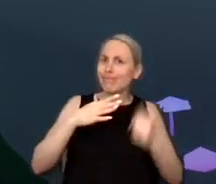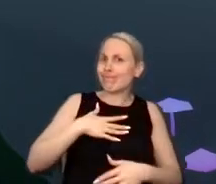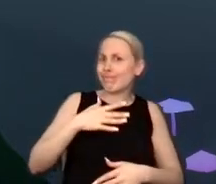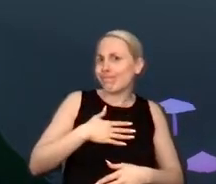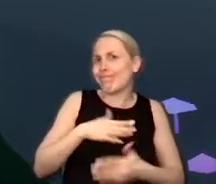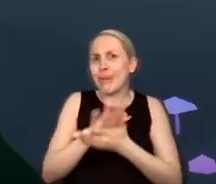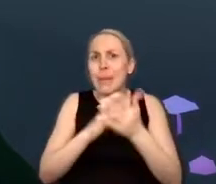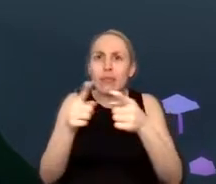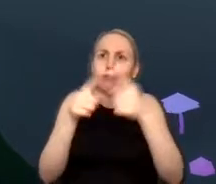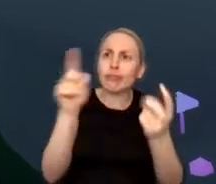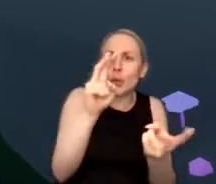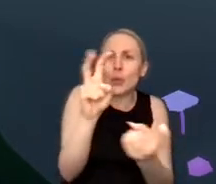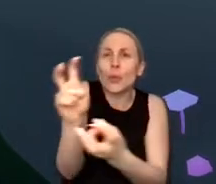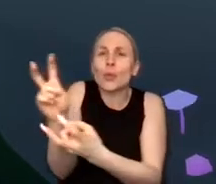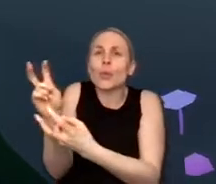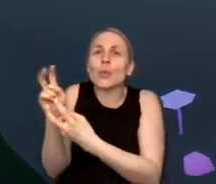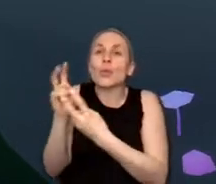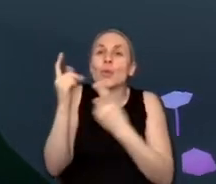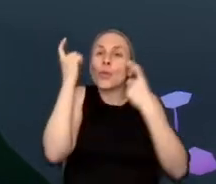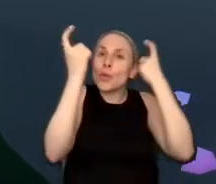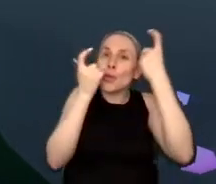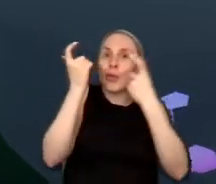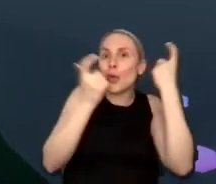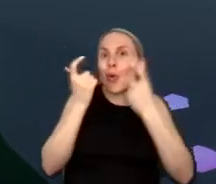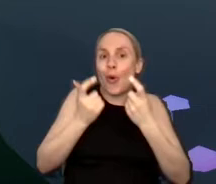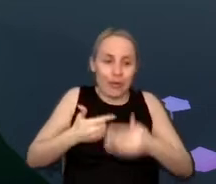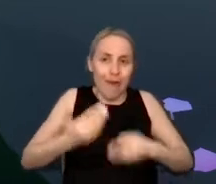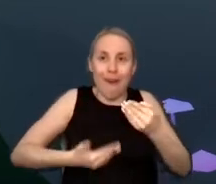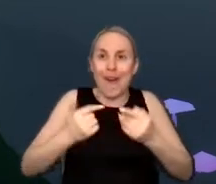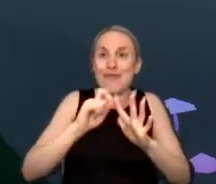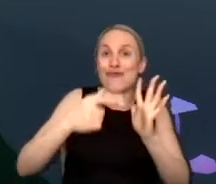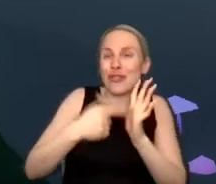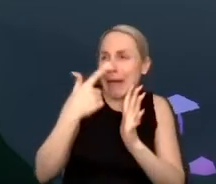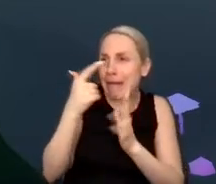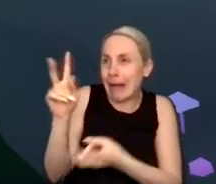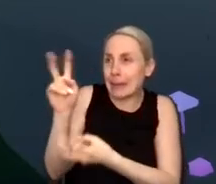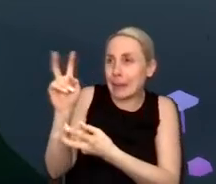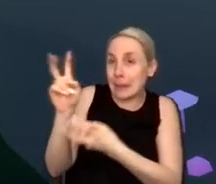thoughts on ongoing projects that are incubated at Trust.